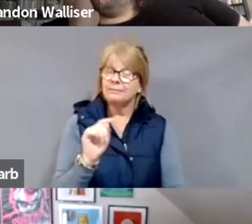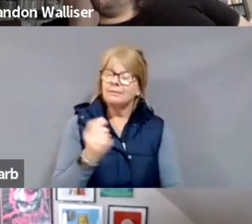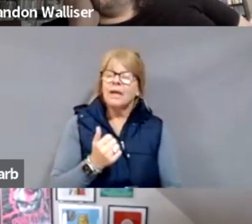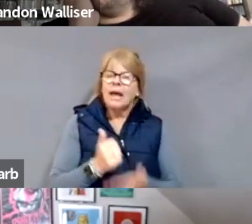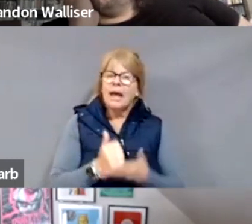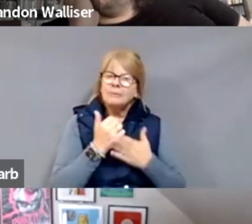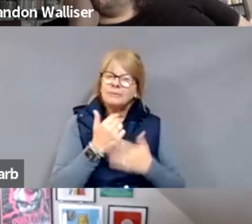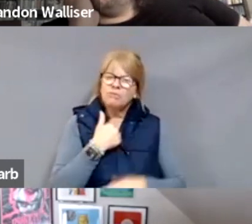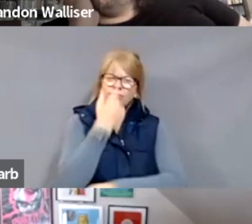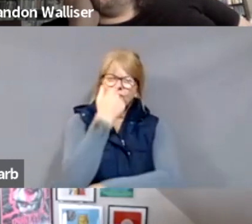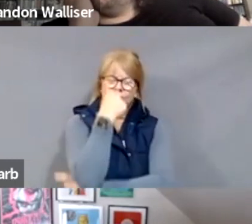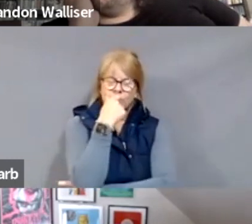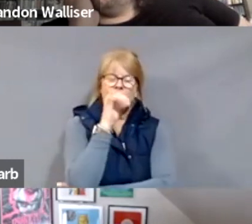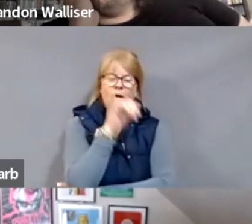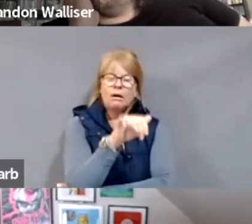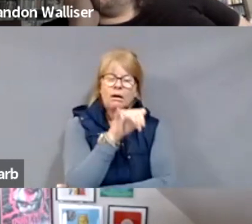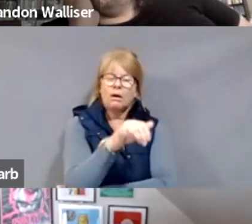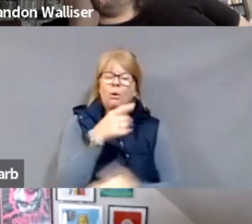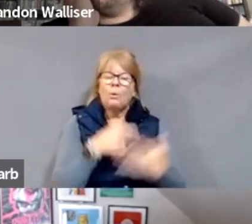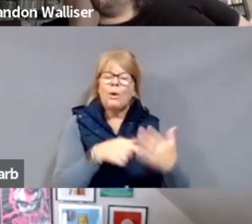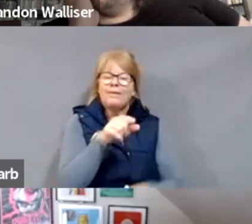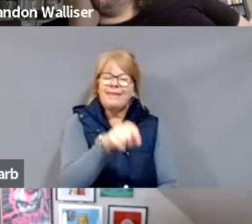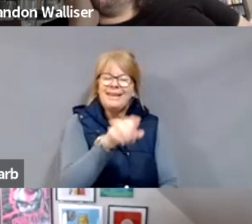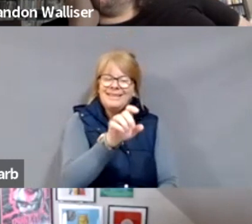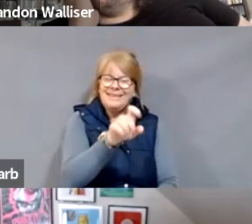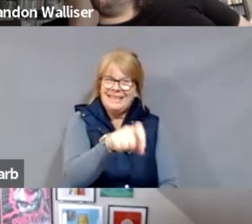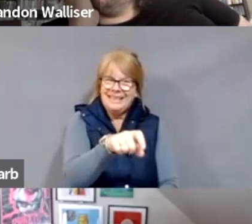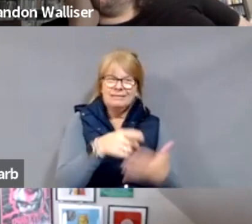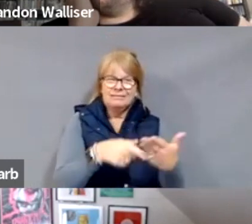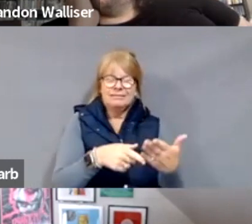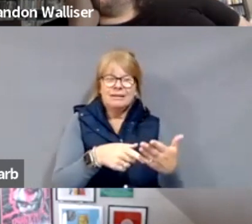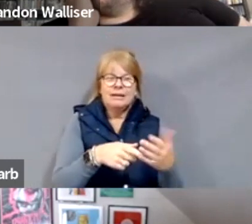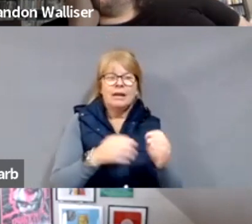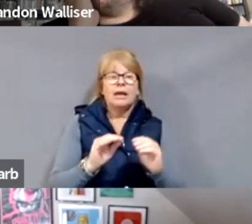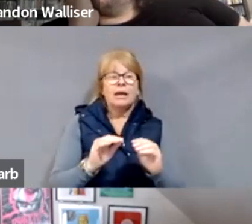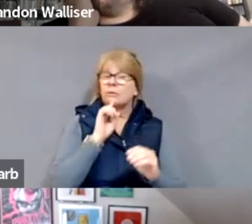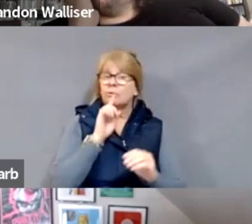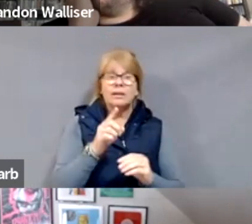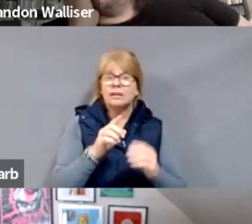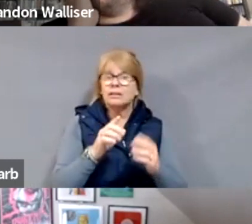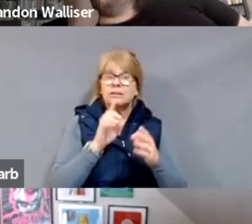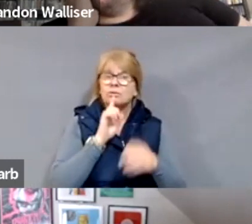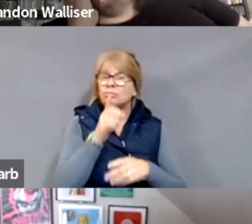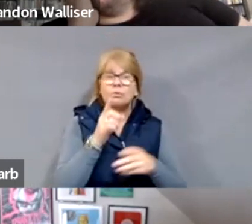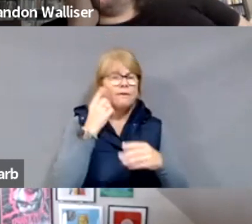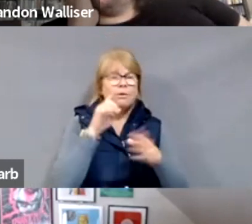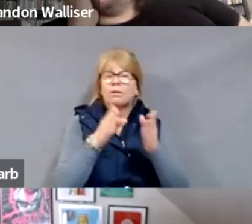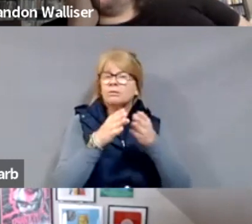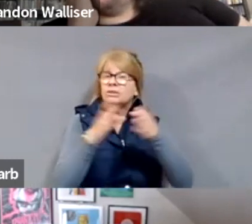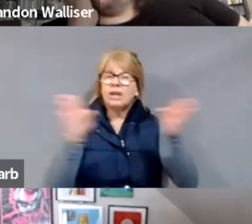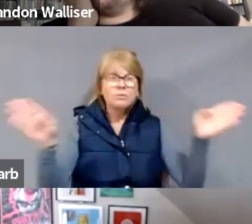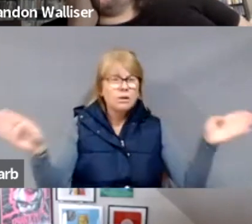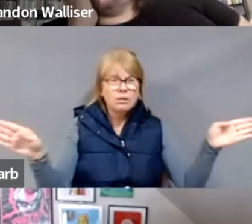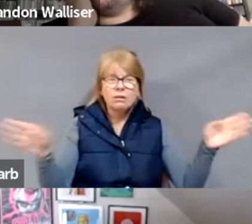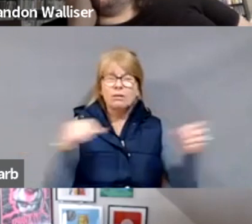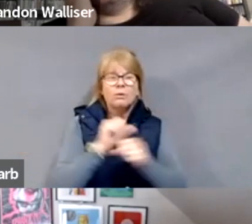understand where they're at, what they're looking for from me. And this is true, I think, of every discipline. For me, in my style